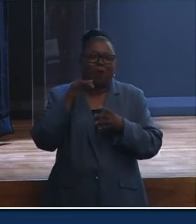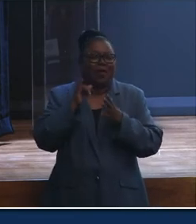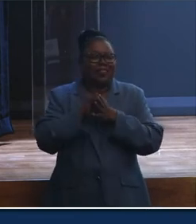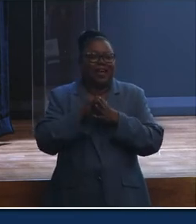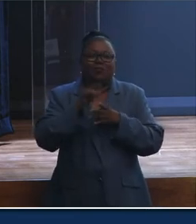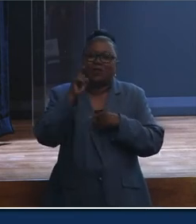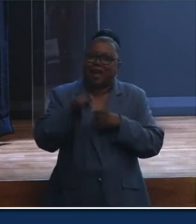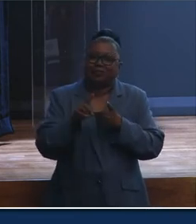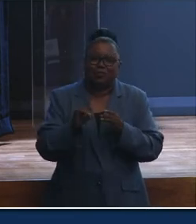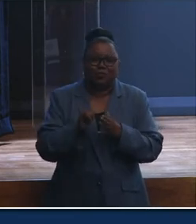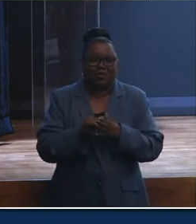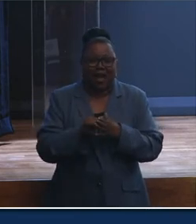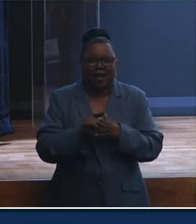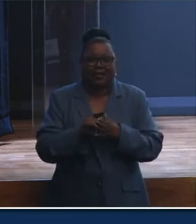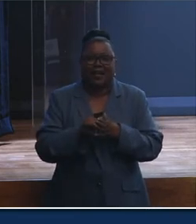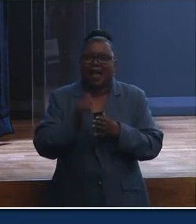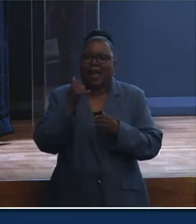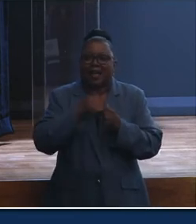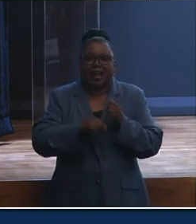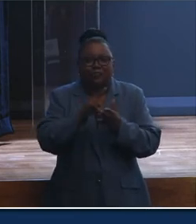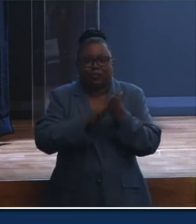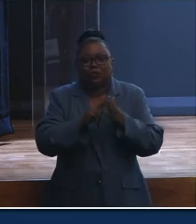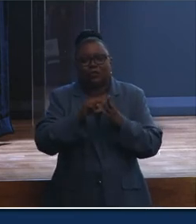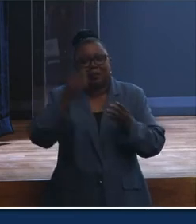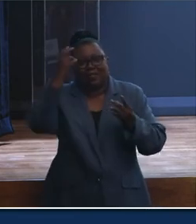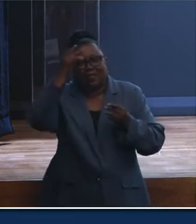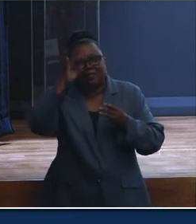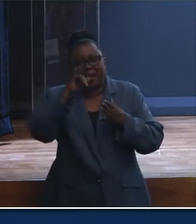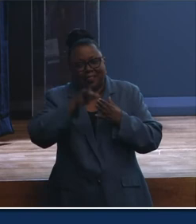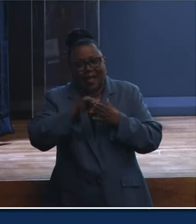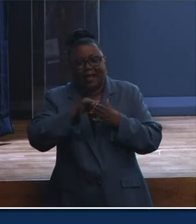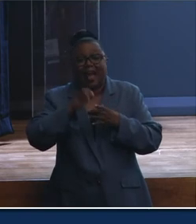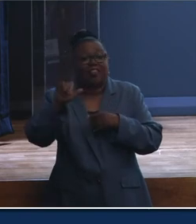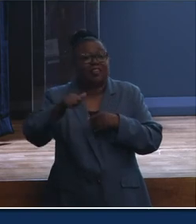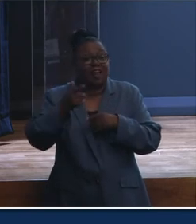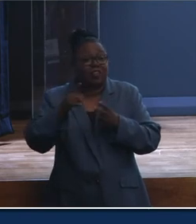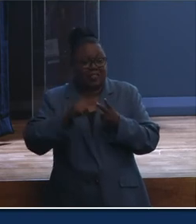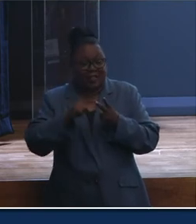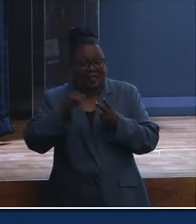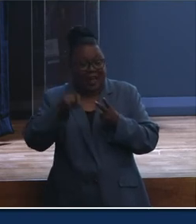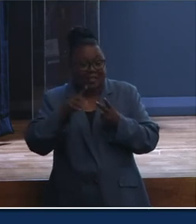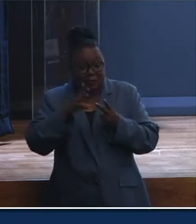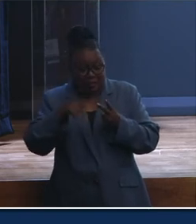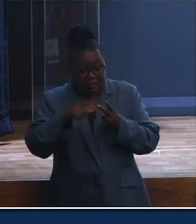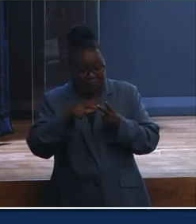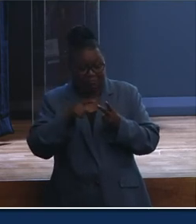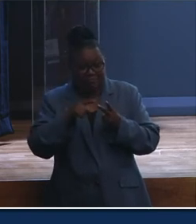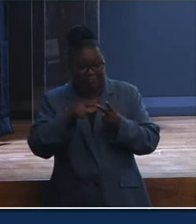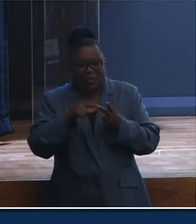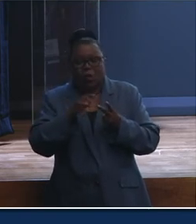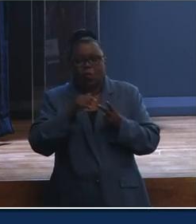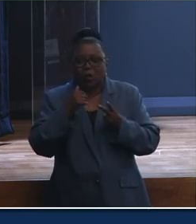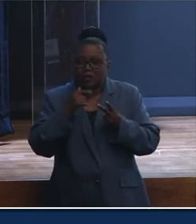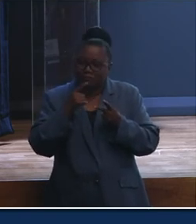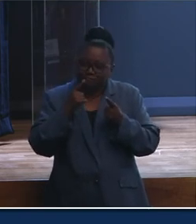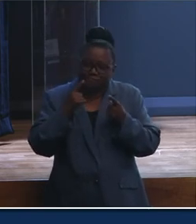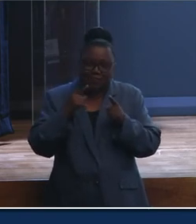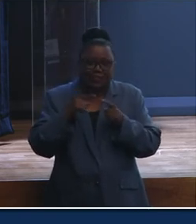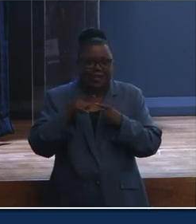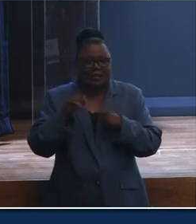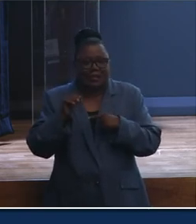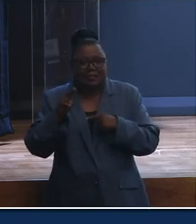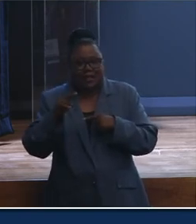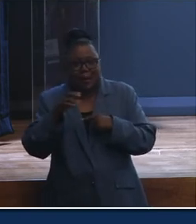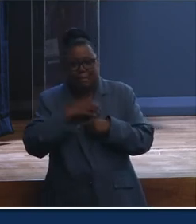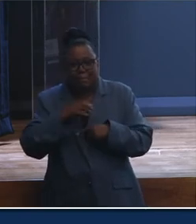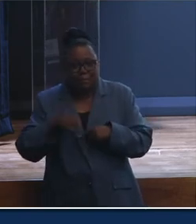We have to do that. And every university should be thinking that. And the other thing that has to be done, we've nailed the suburbs, Madam